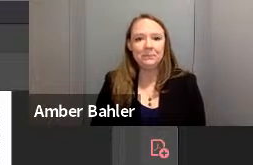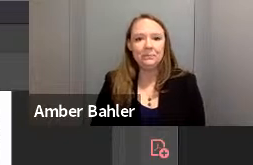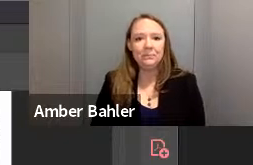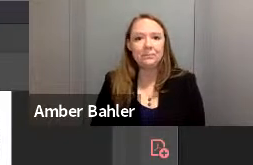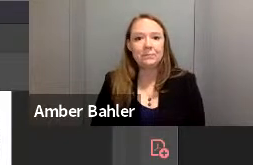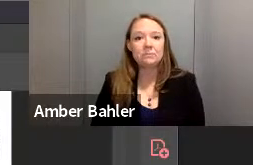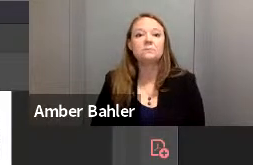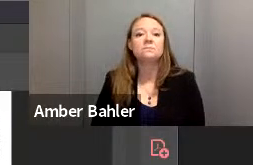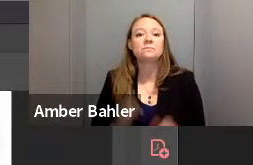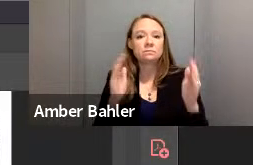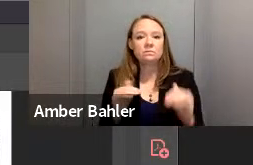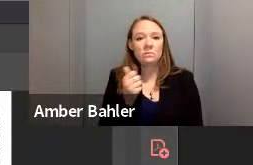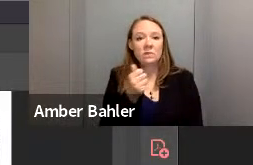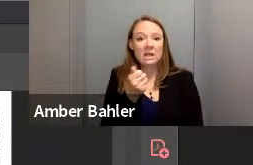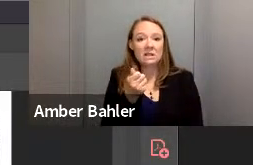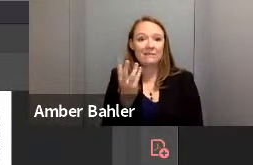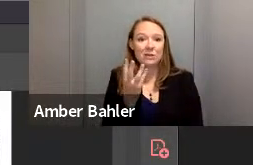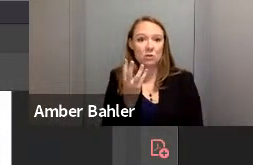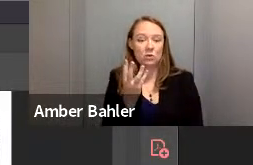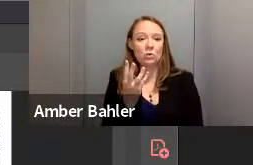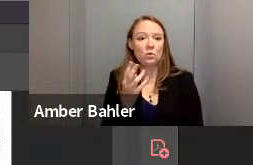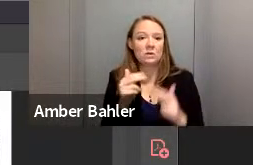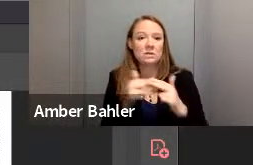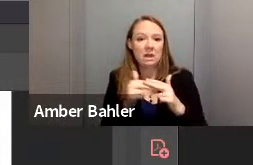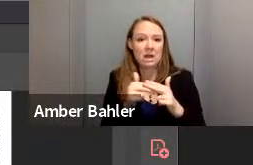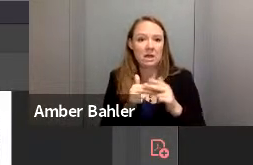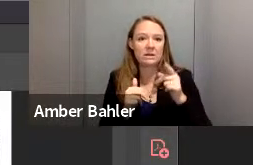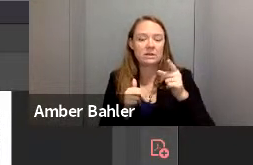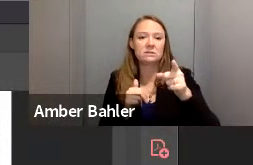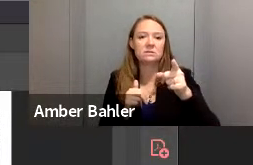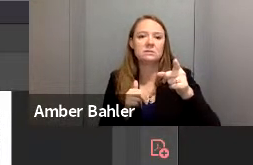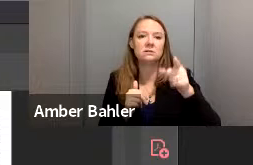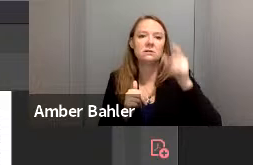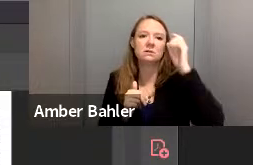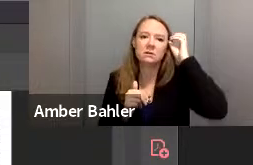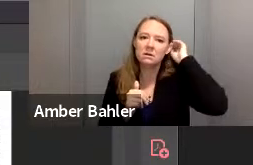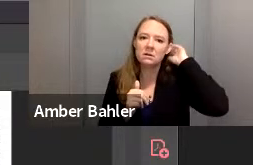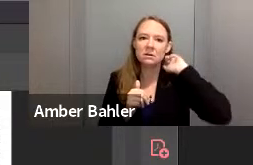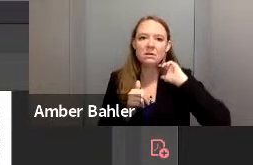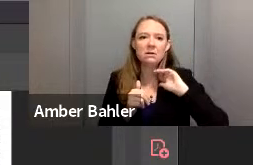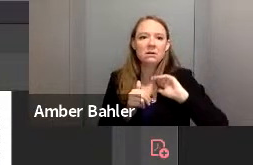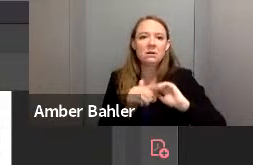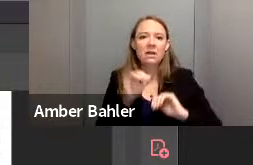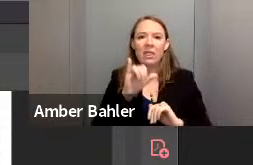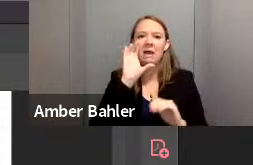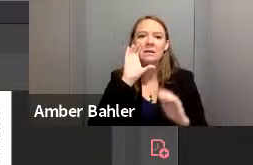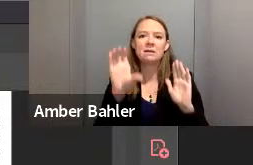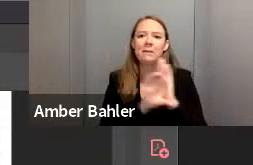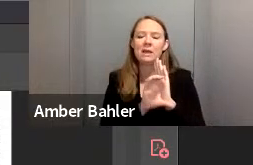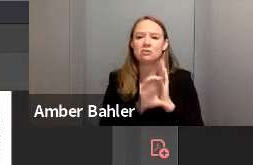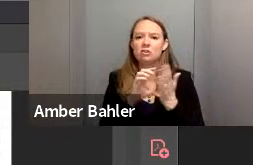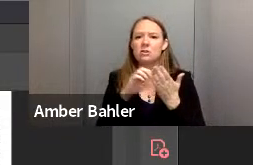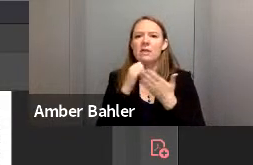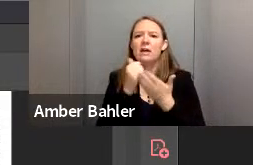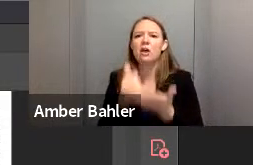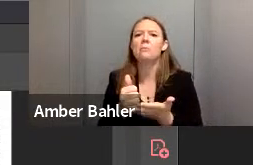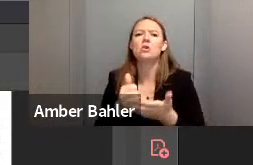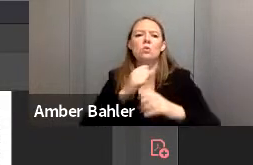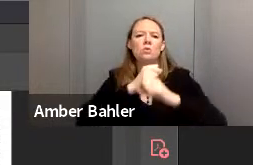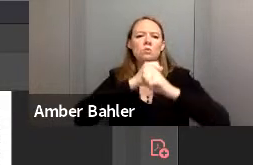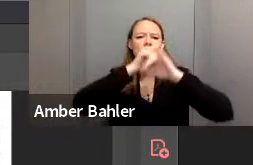The next couple slides are more of a rendering that just give you an idea